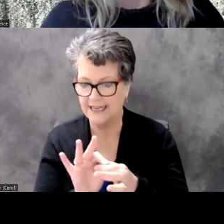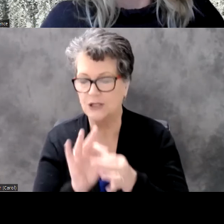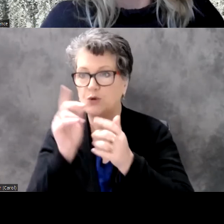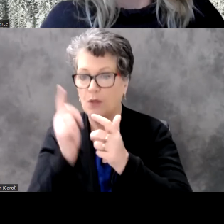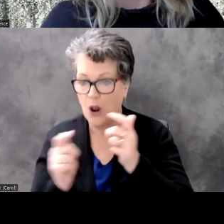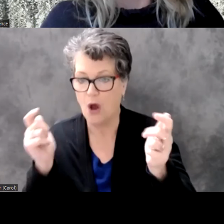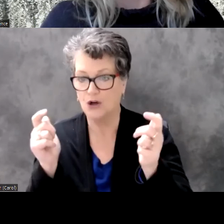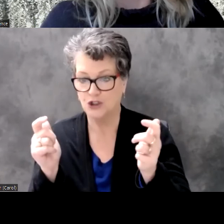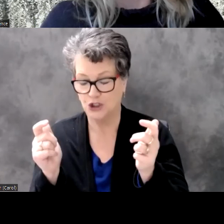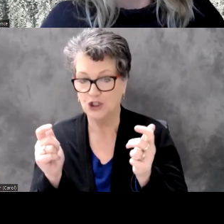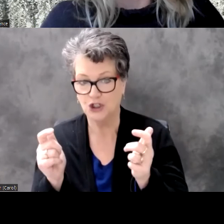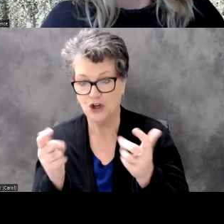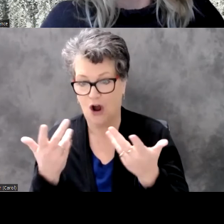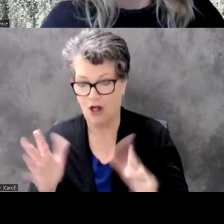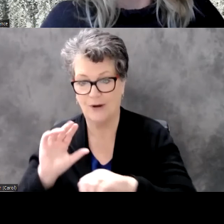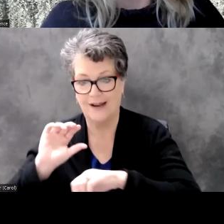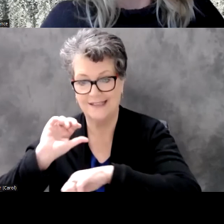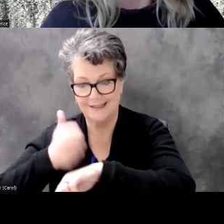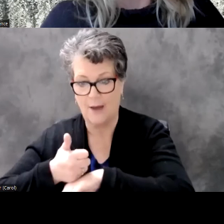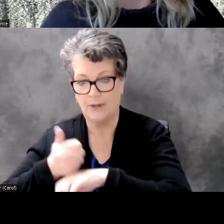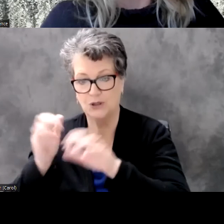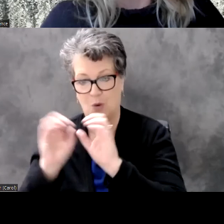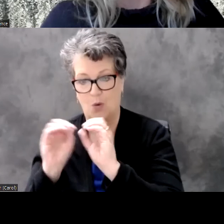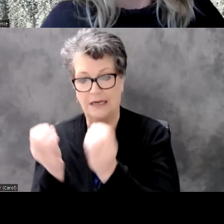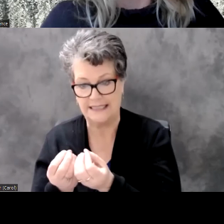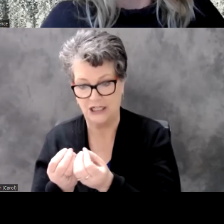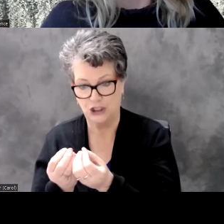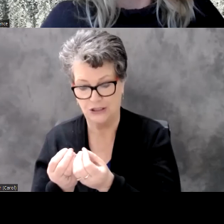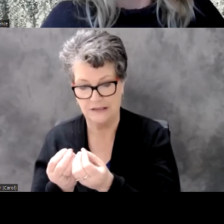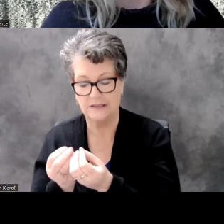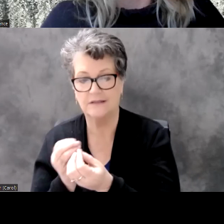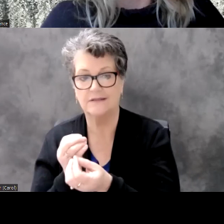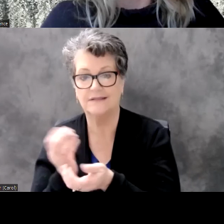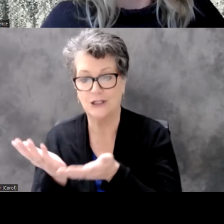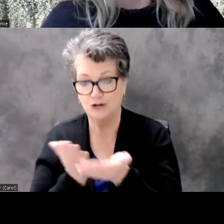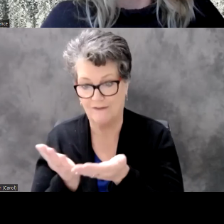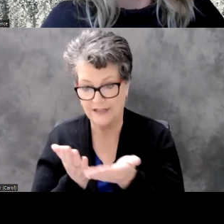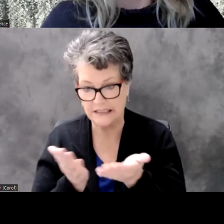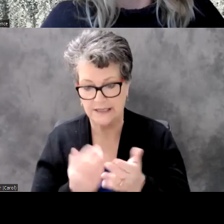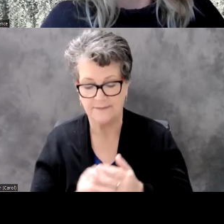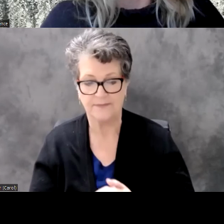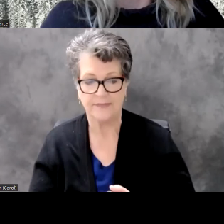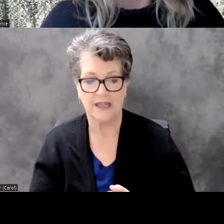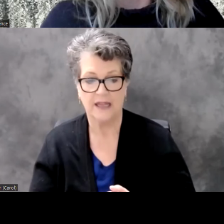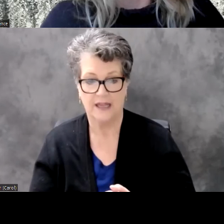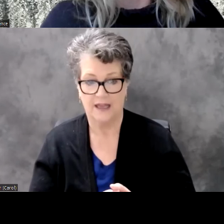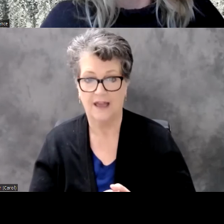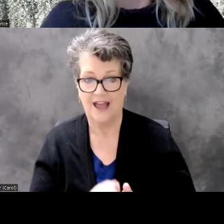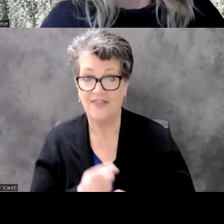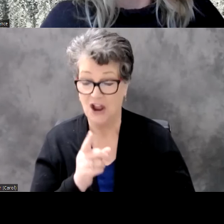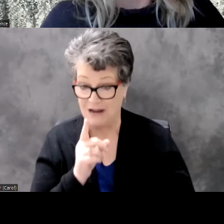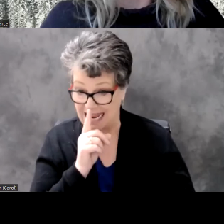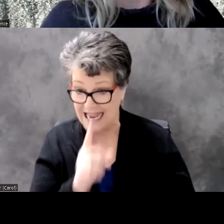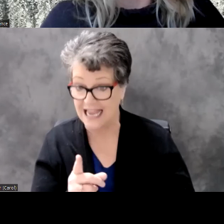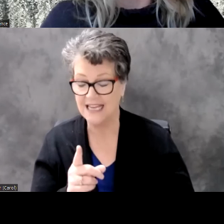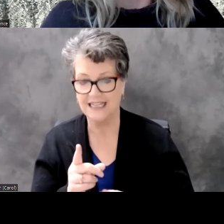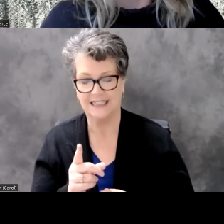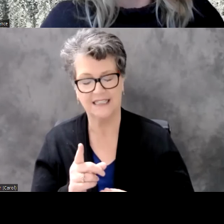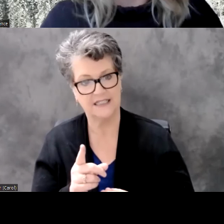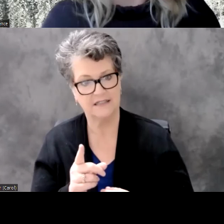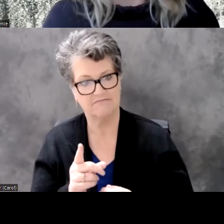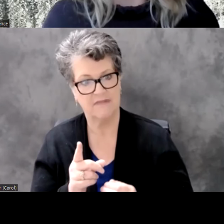larger established organizations and service municipals. There is strength in numbers. There